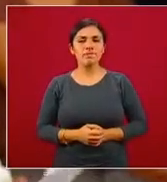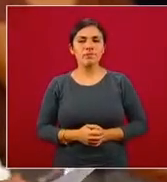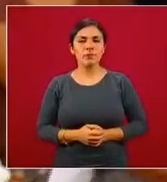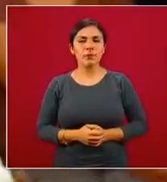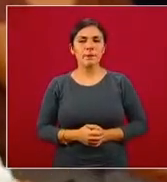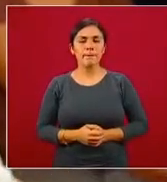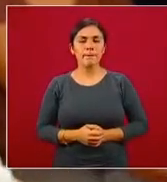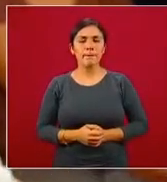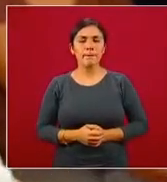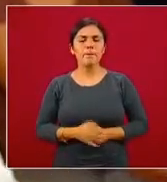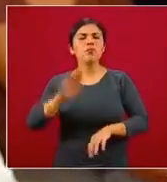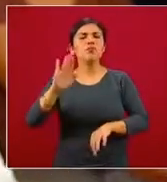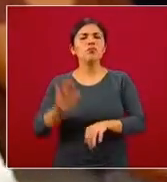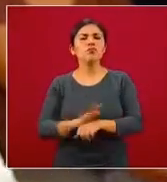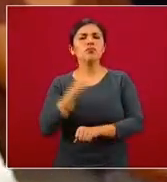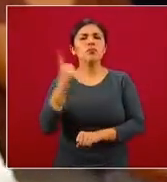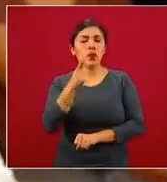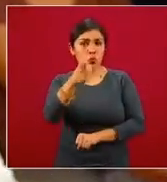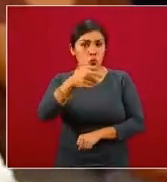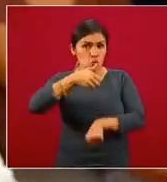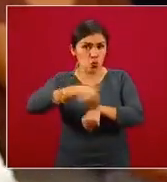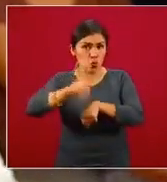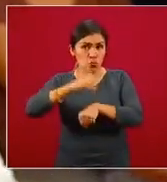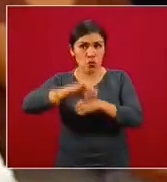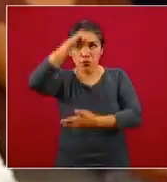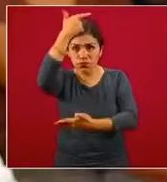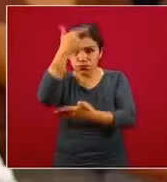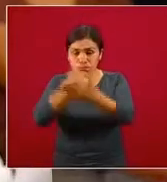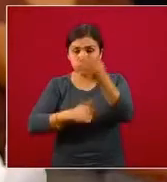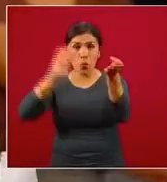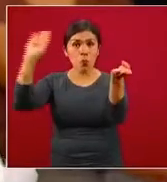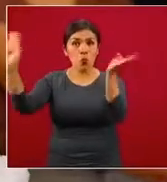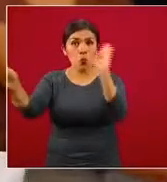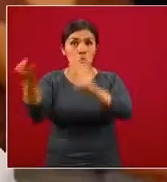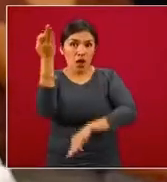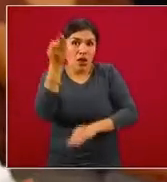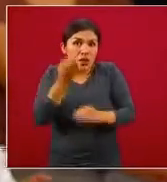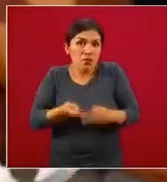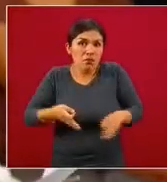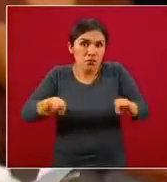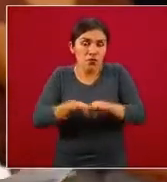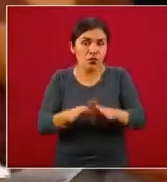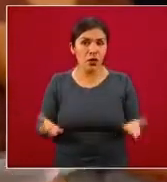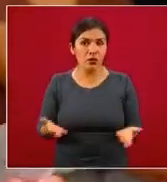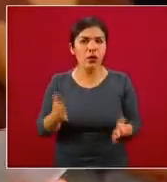ended. But so far you can, all of the data from